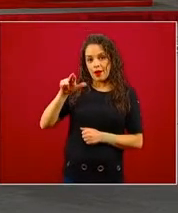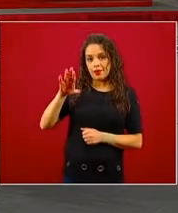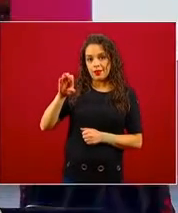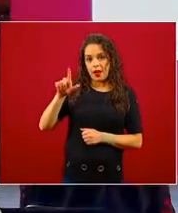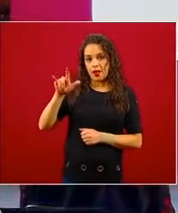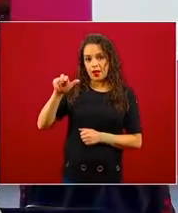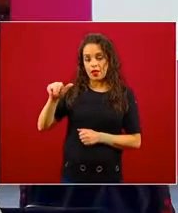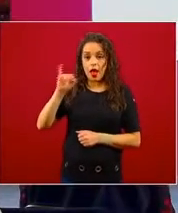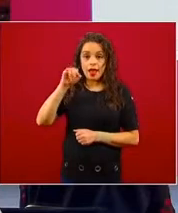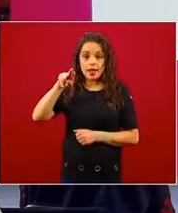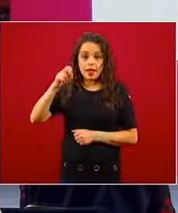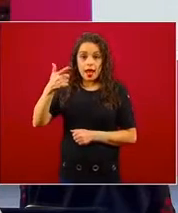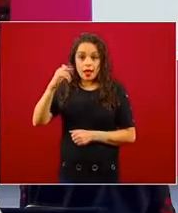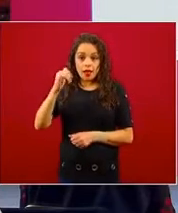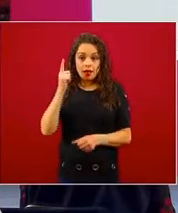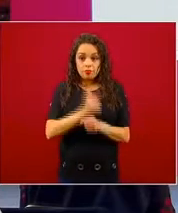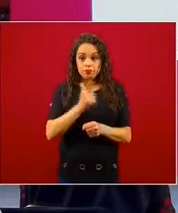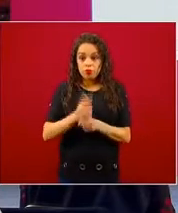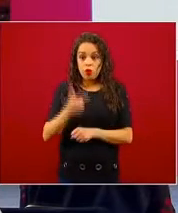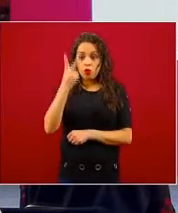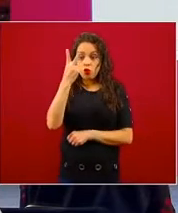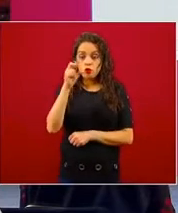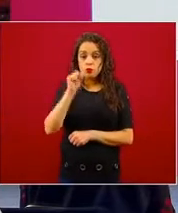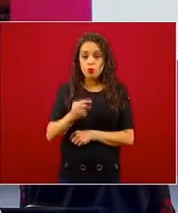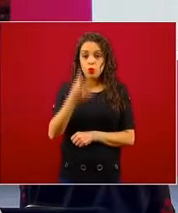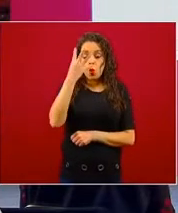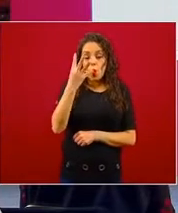As Marcelina already said,